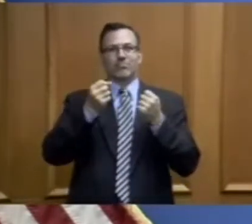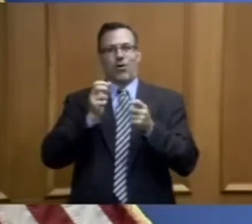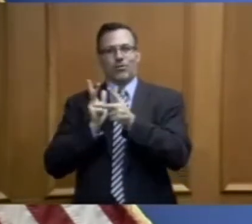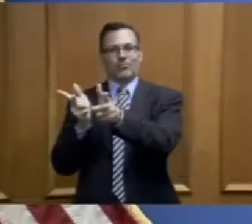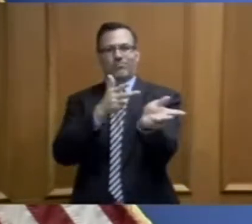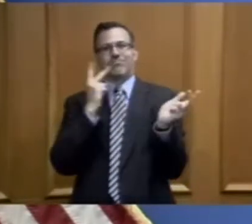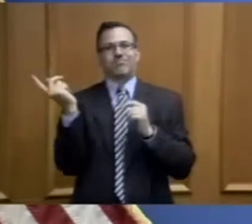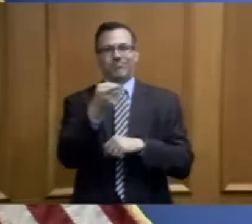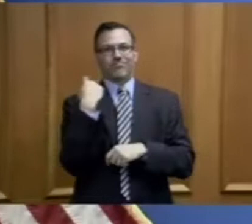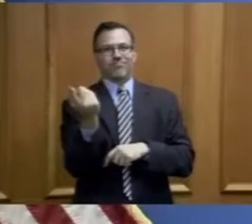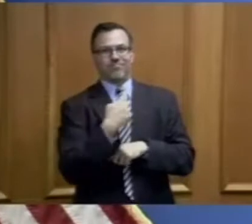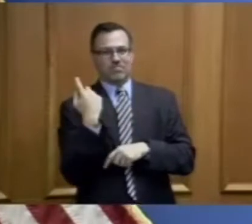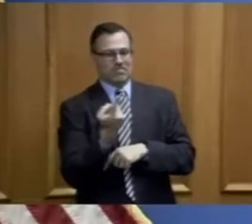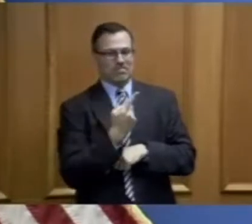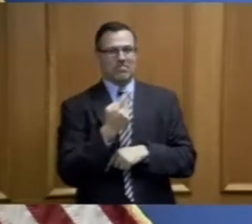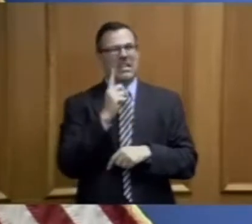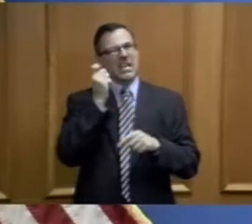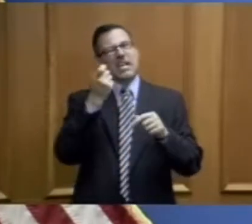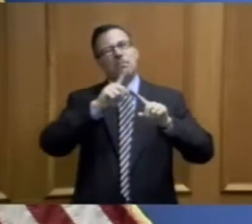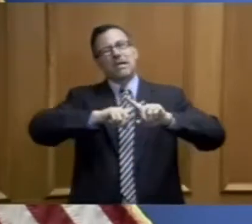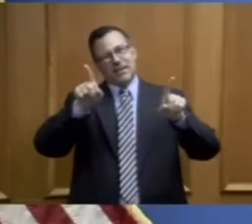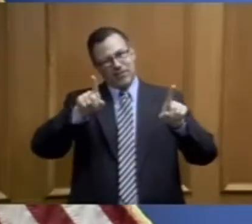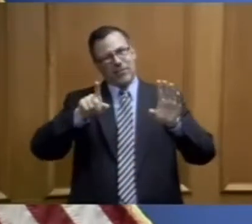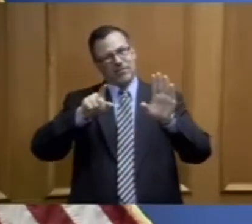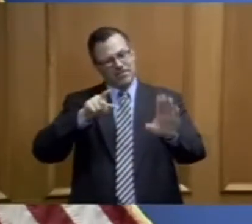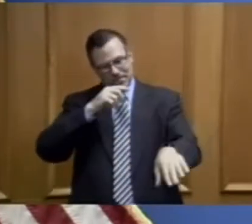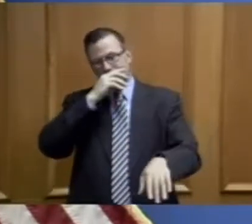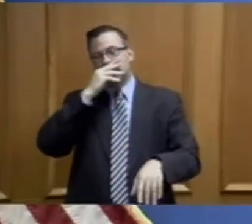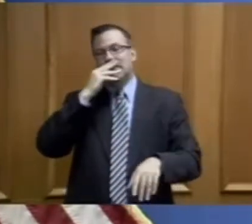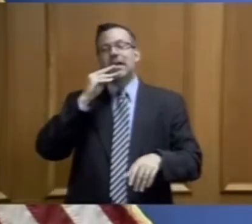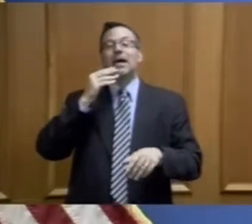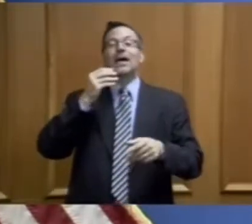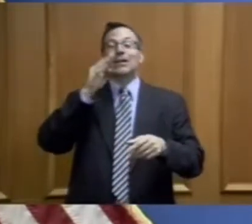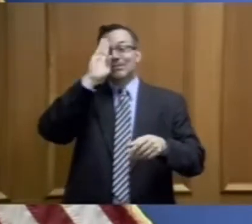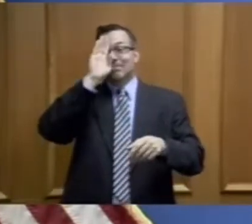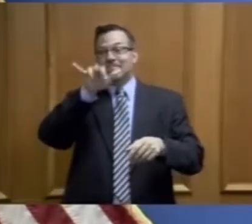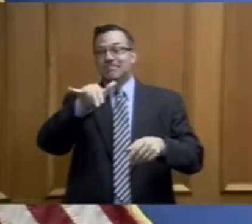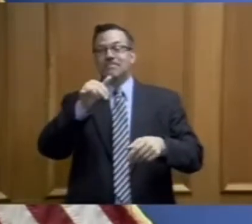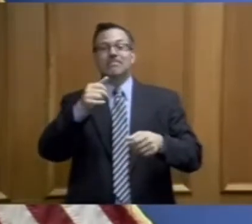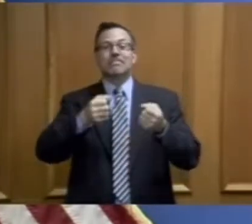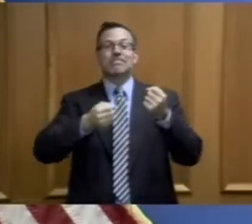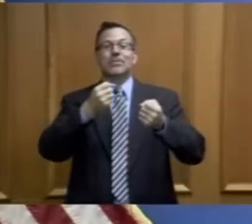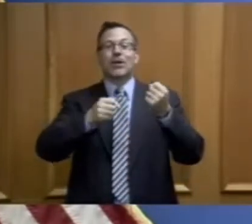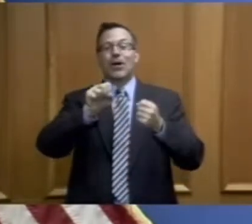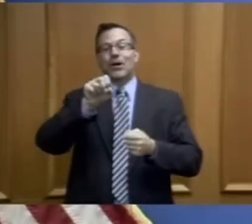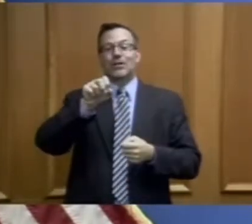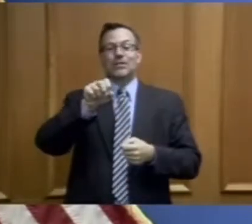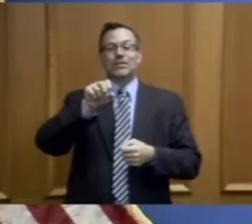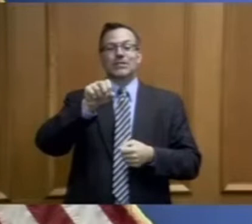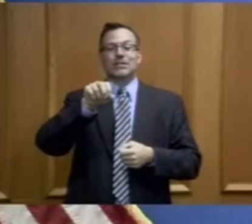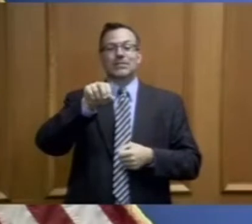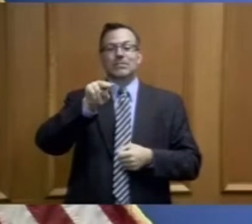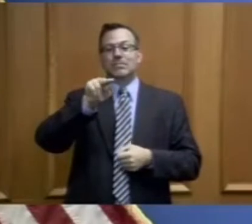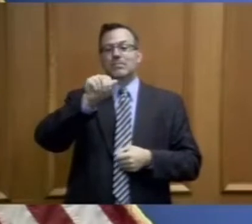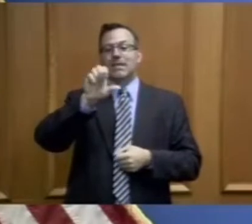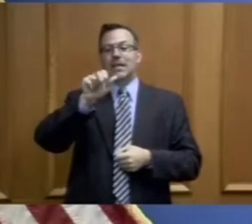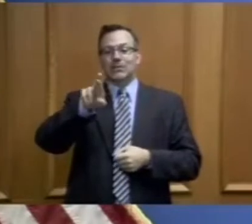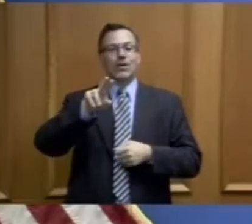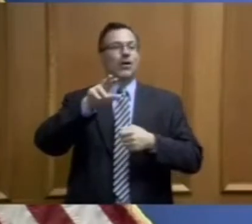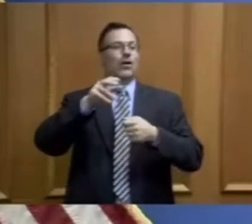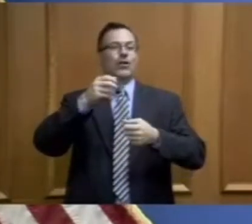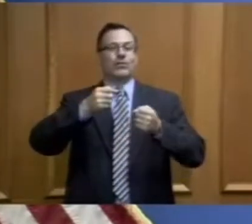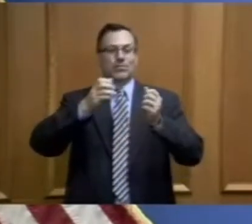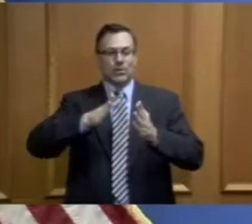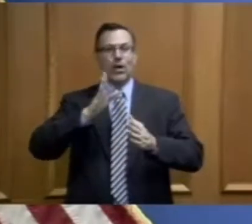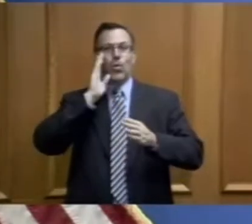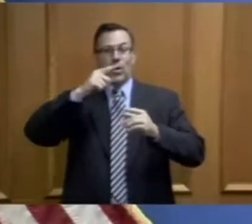than Food City 500s in the past, as racers compete around the track with a